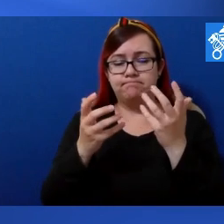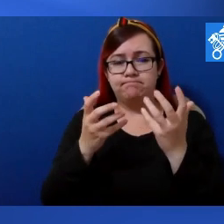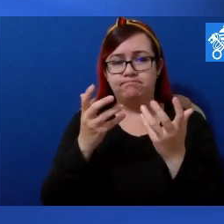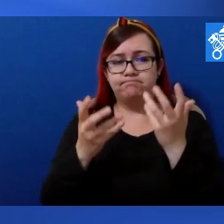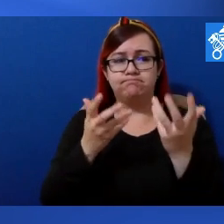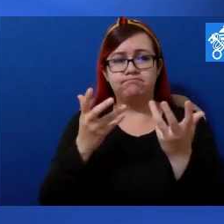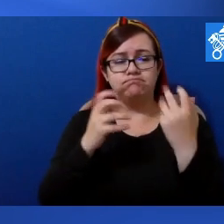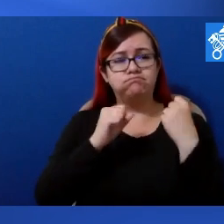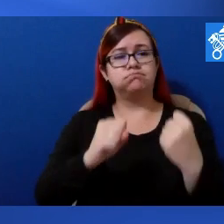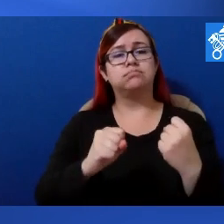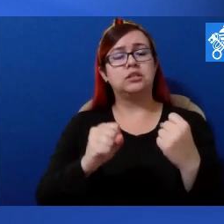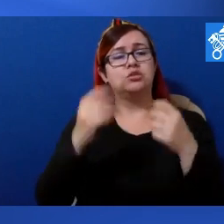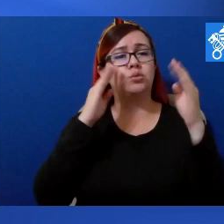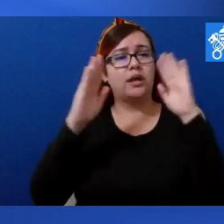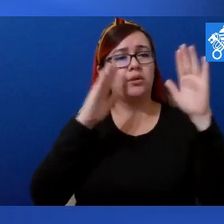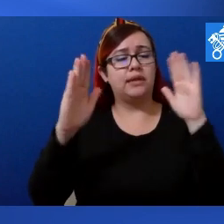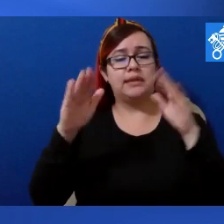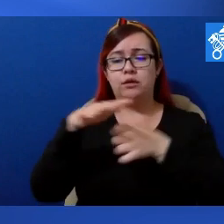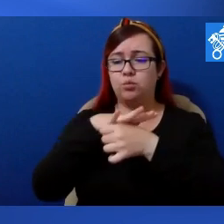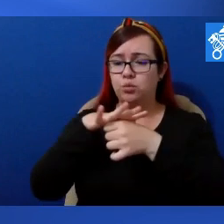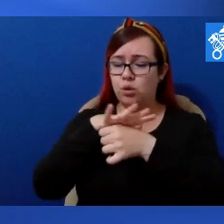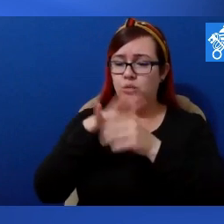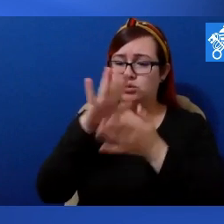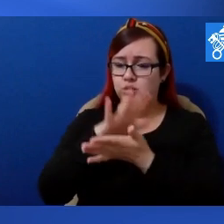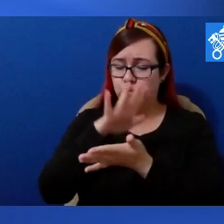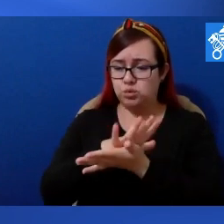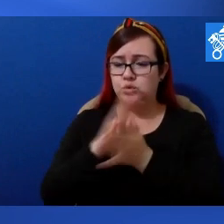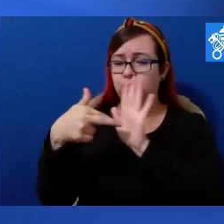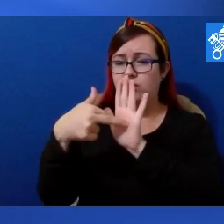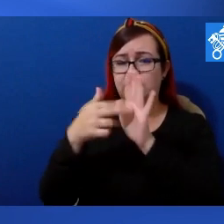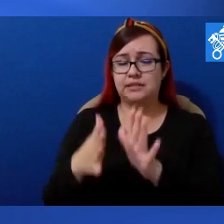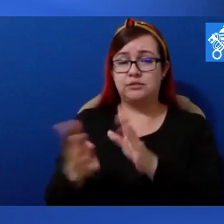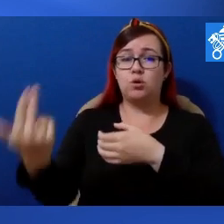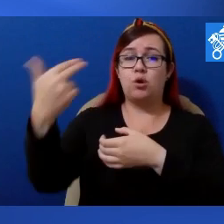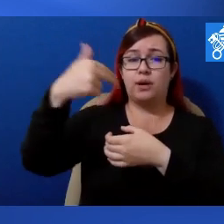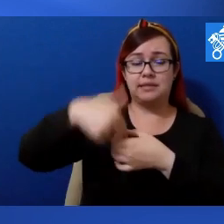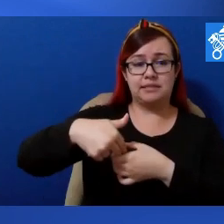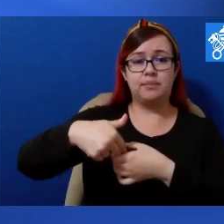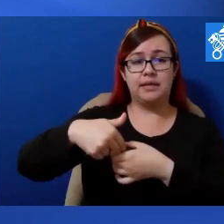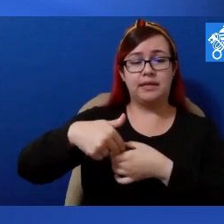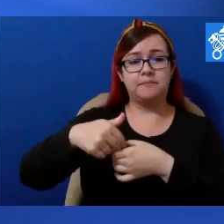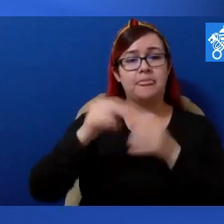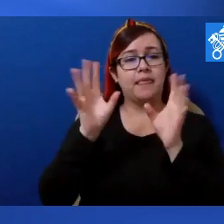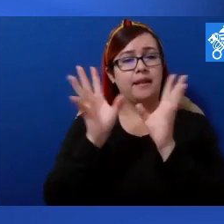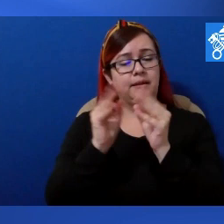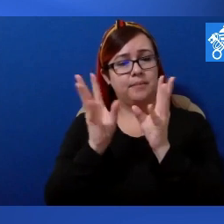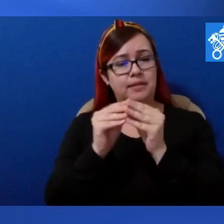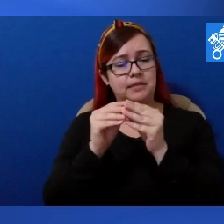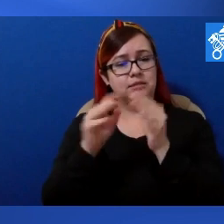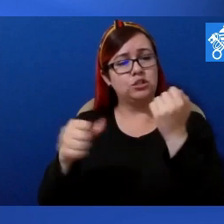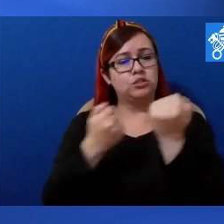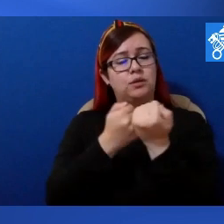loneliness and the marginalization of the elderly. The elderly are the witnesses of that memory that can